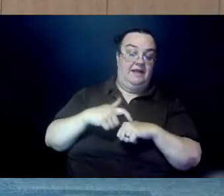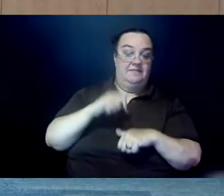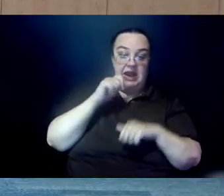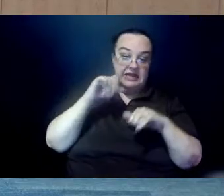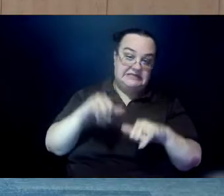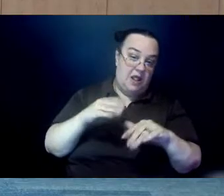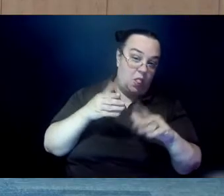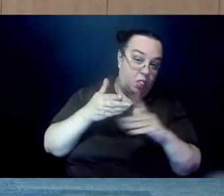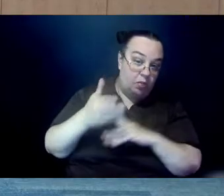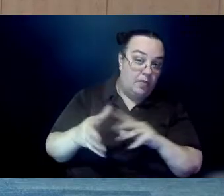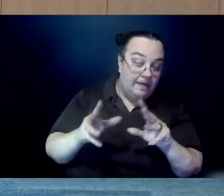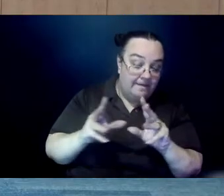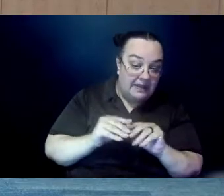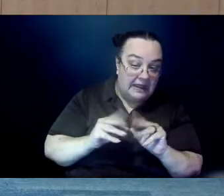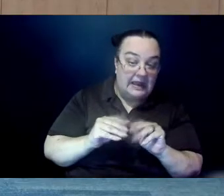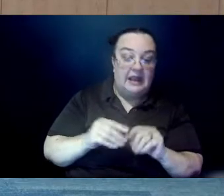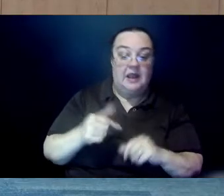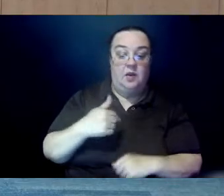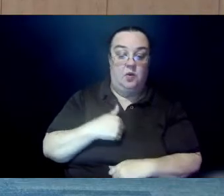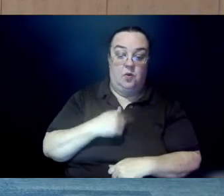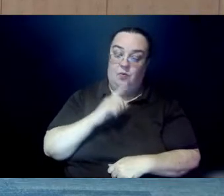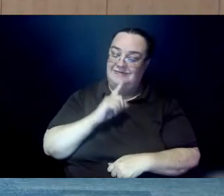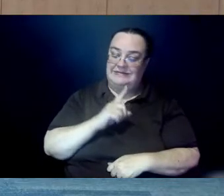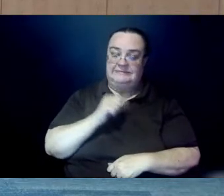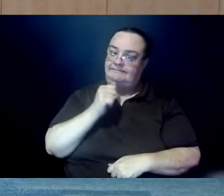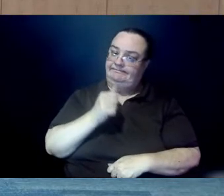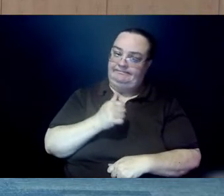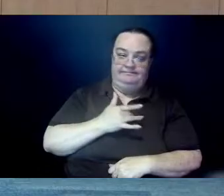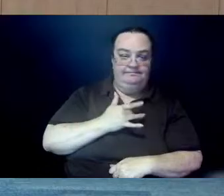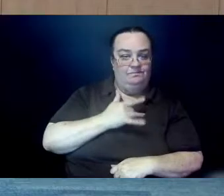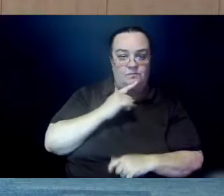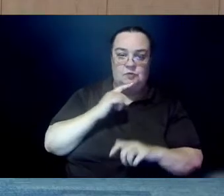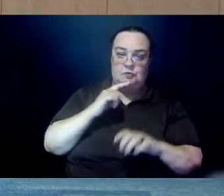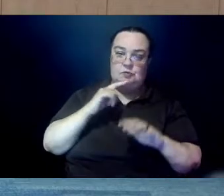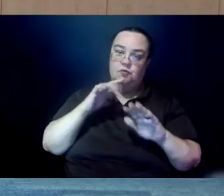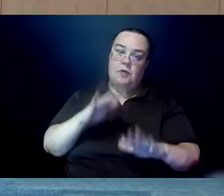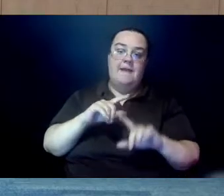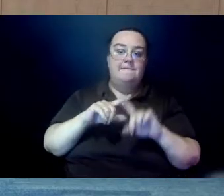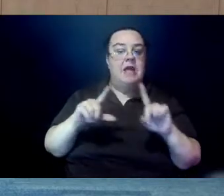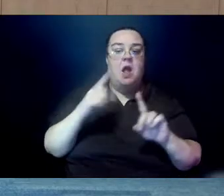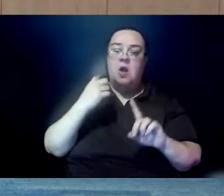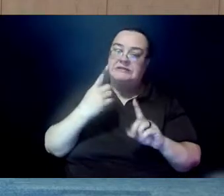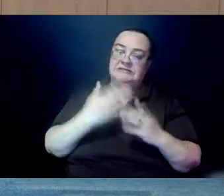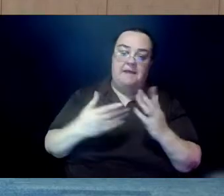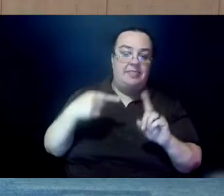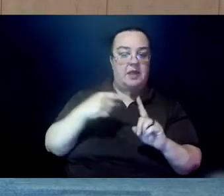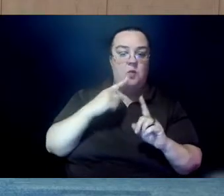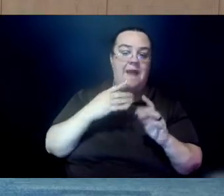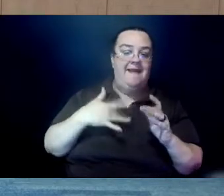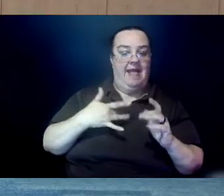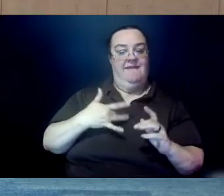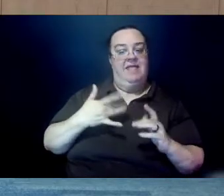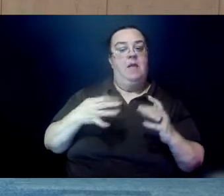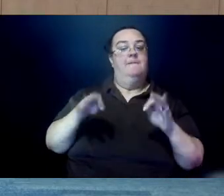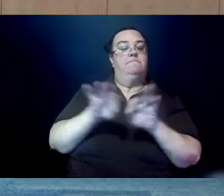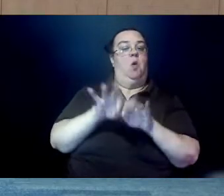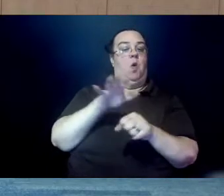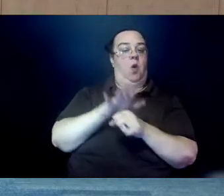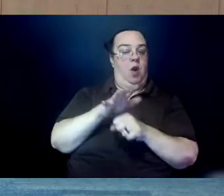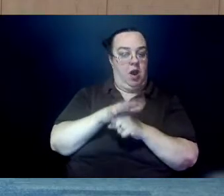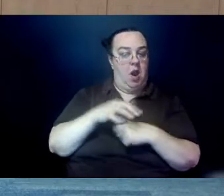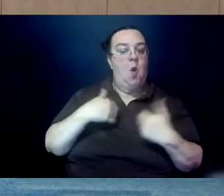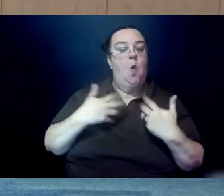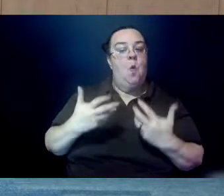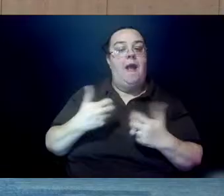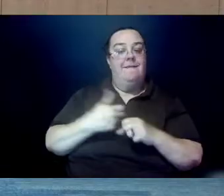meeting. I'm really under the weather, but there was an item that was important enough that I just wanted to make an effort